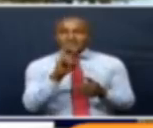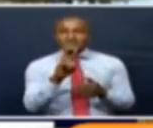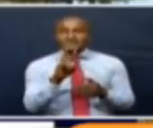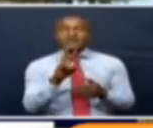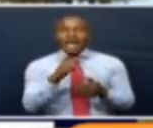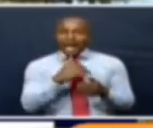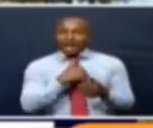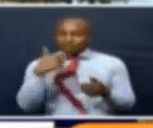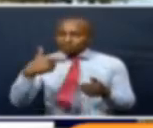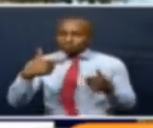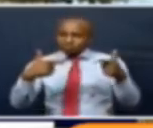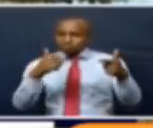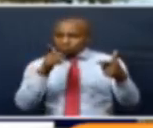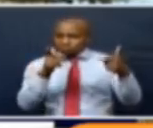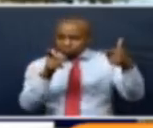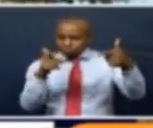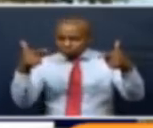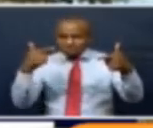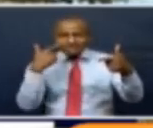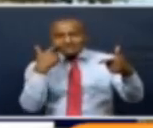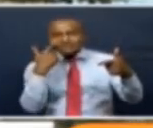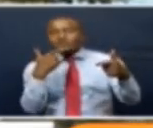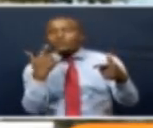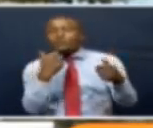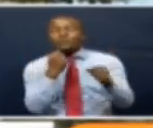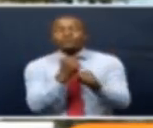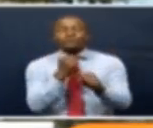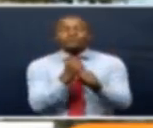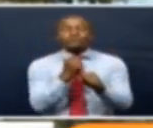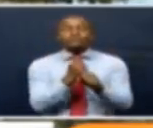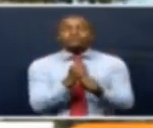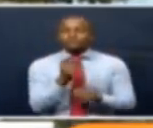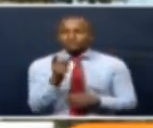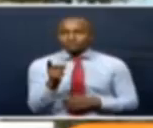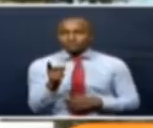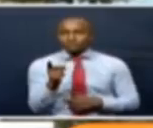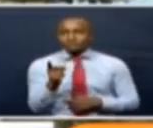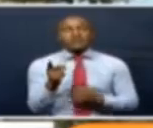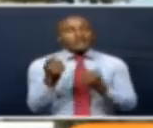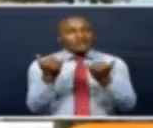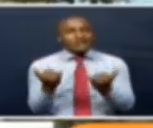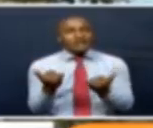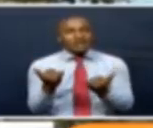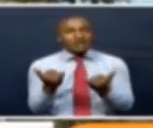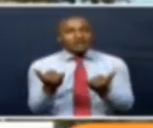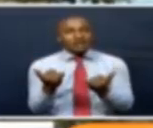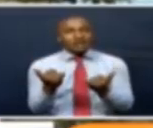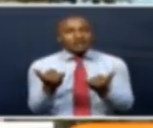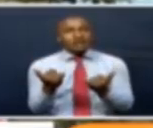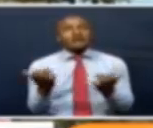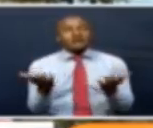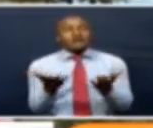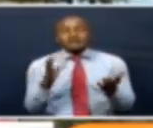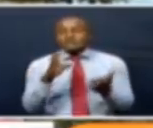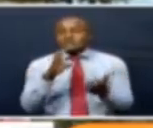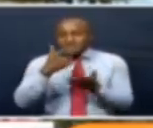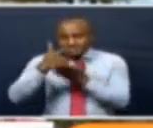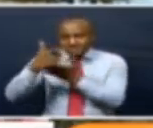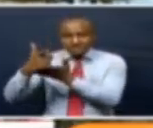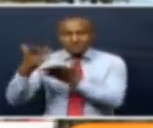corner to see who and who did that at what particular time. Now, where are these